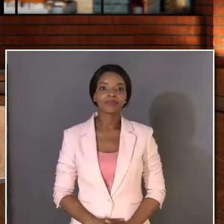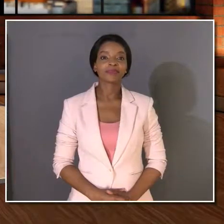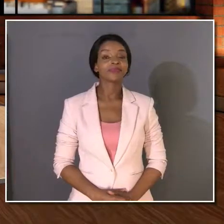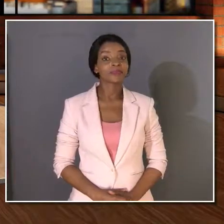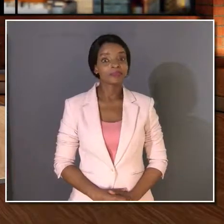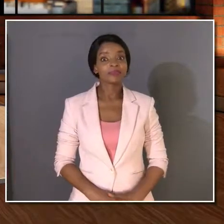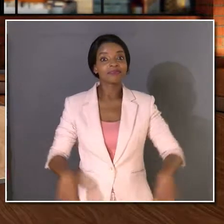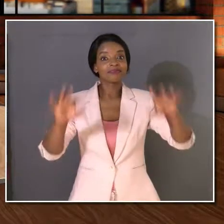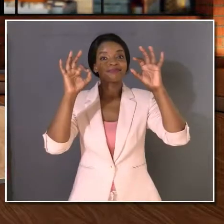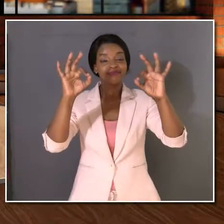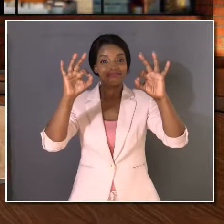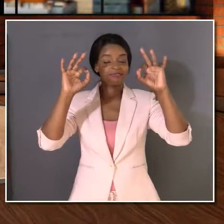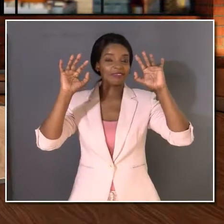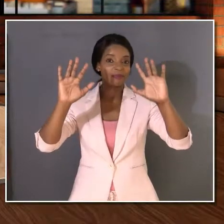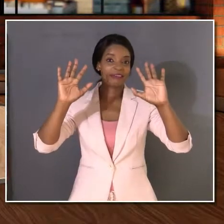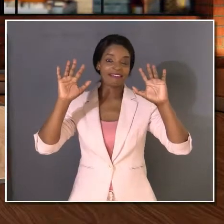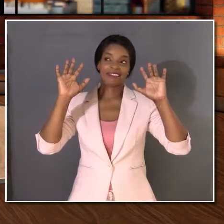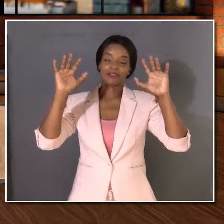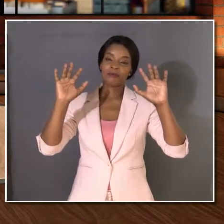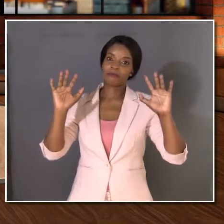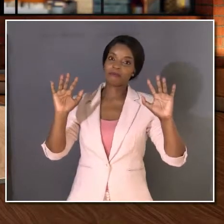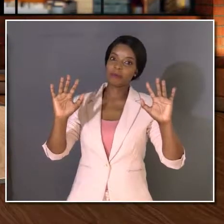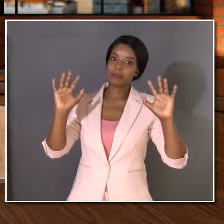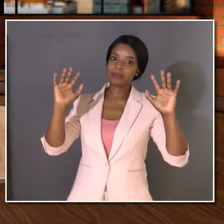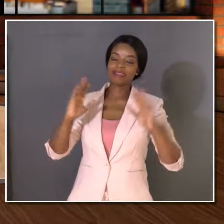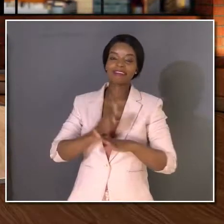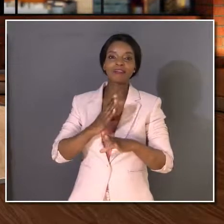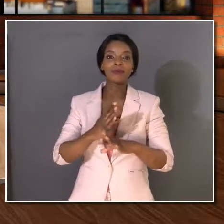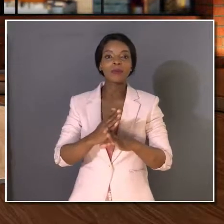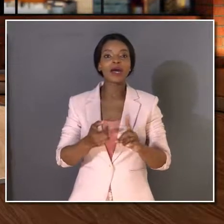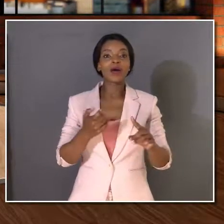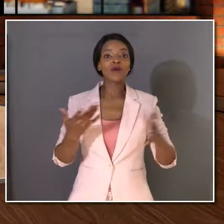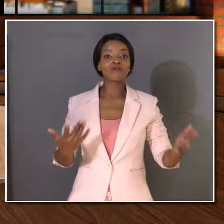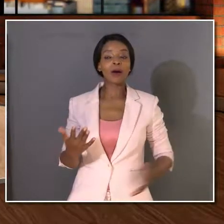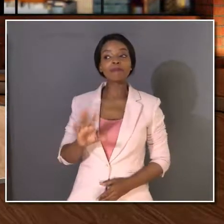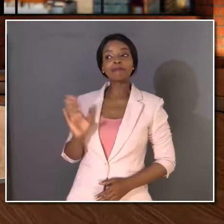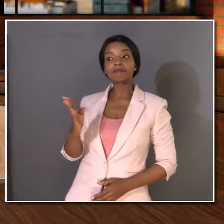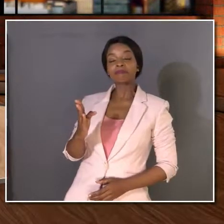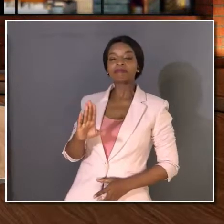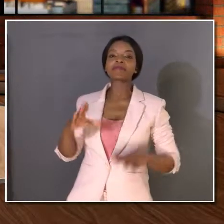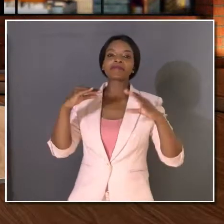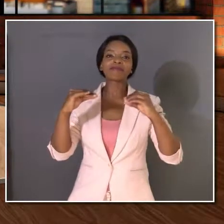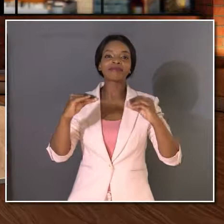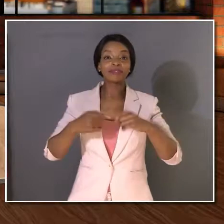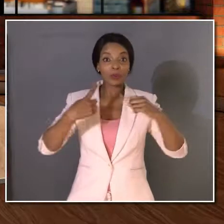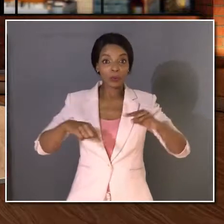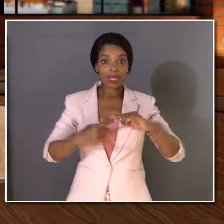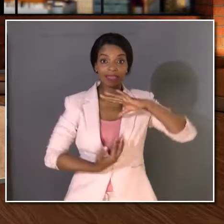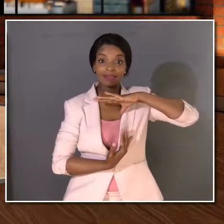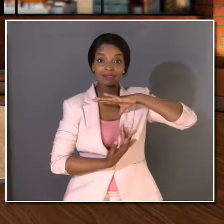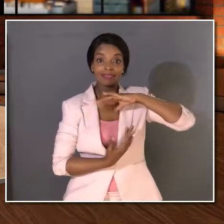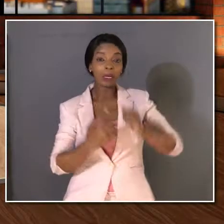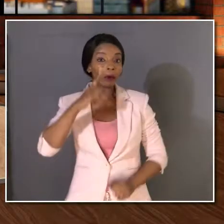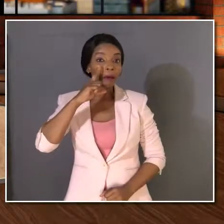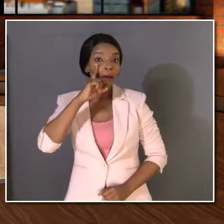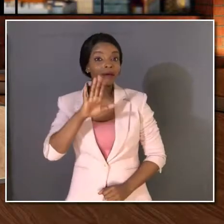Absolutely wonderful, wonderful work from those social entrepreneurs. And it really is inspiring to see the massive difference that they